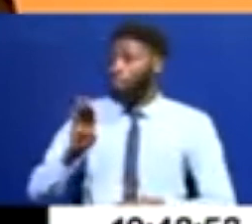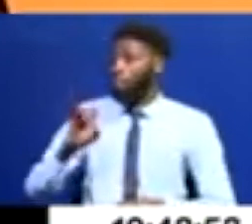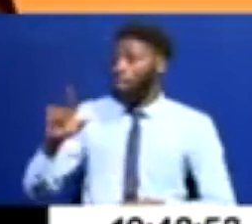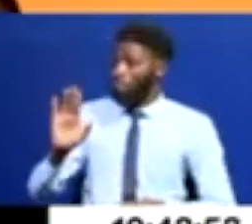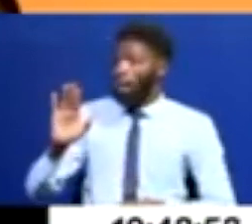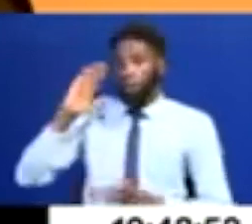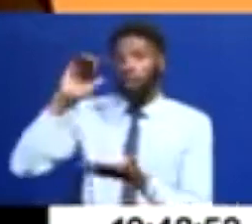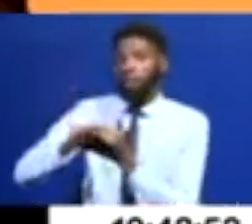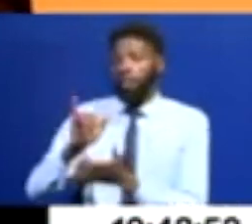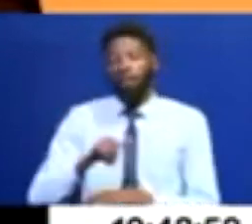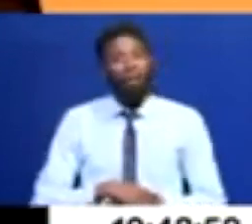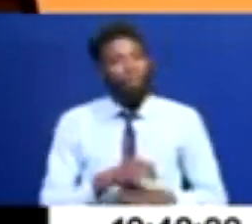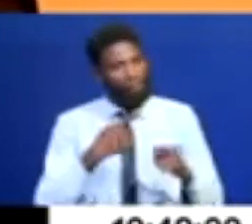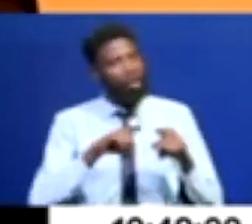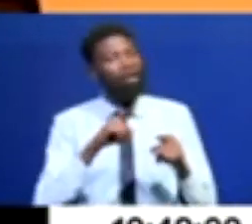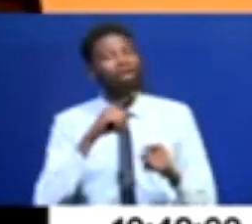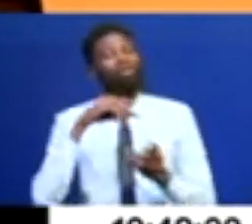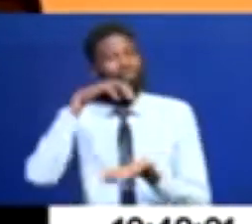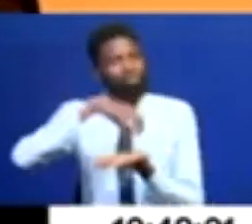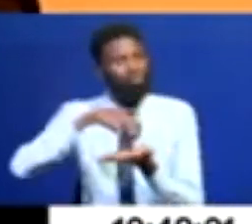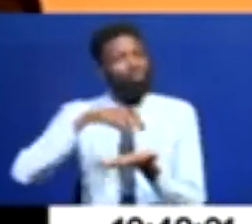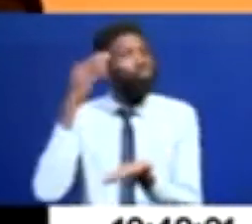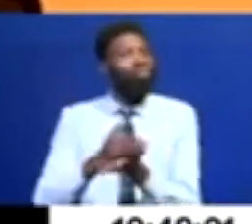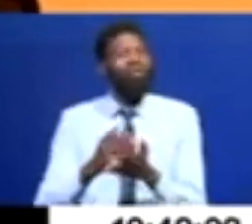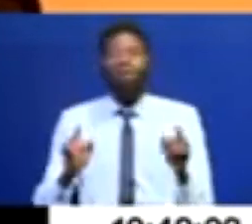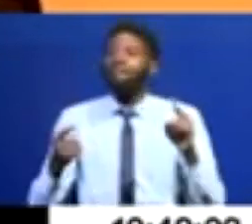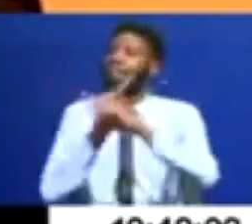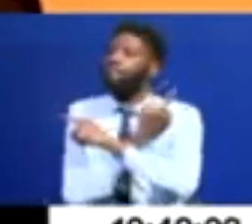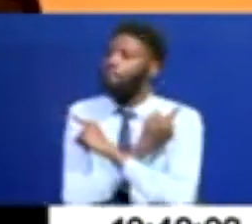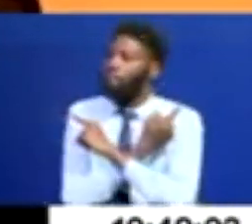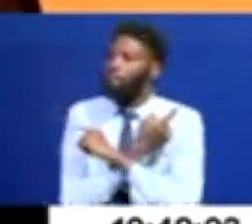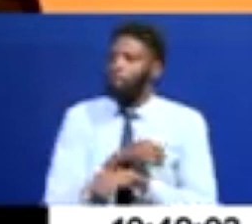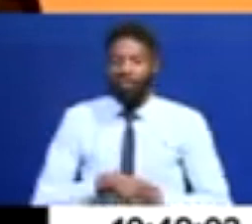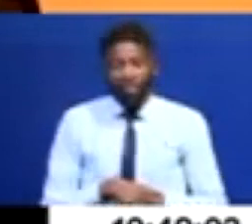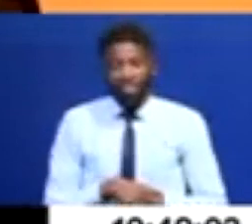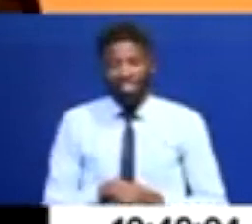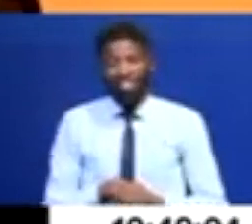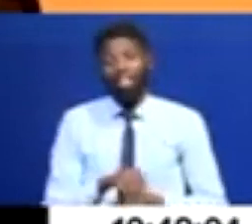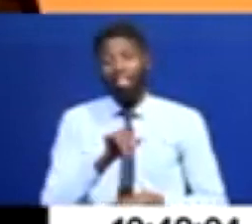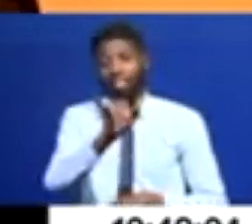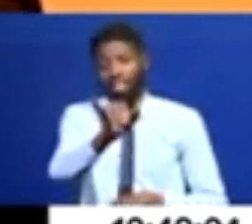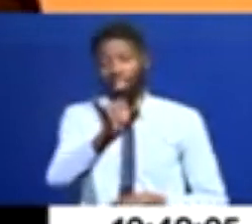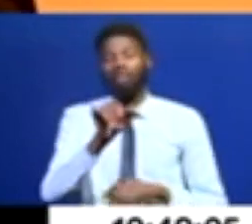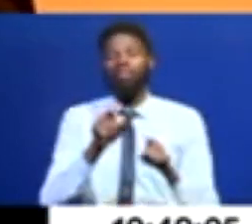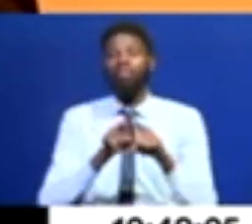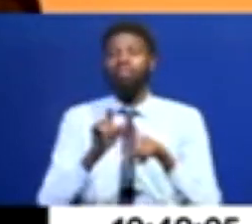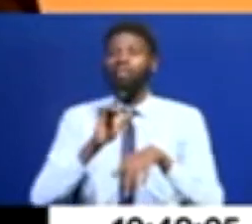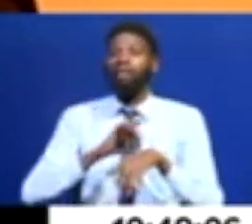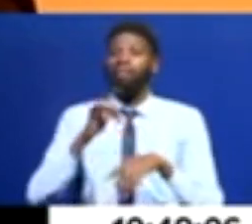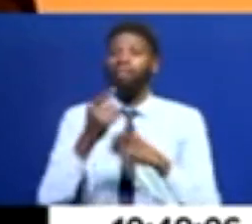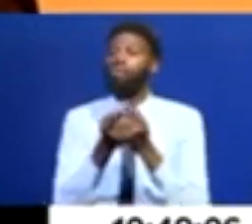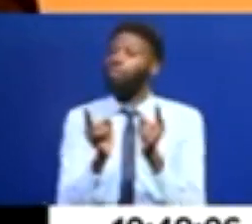But the reality is different. The reality system, mm-hmm. is different. Mm-hmm. And these withholdings affect all